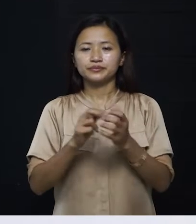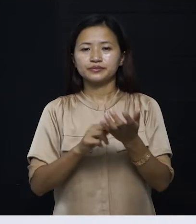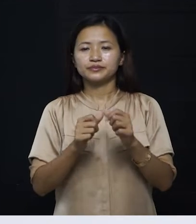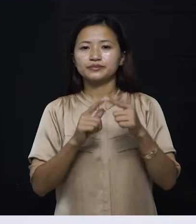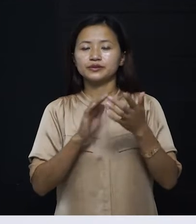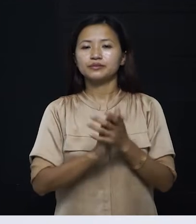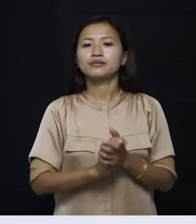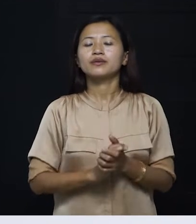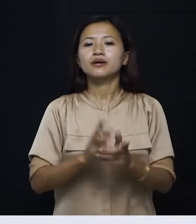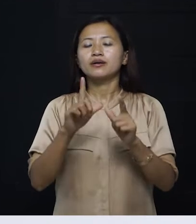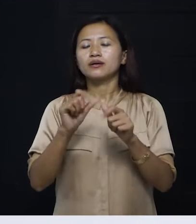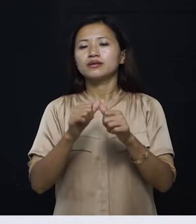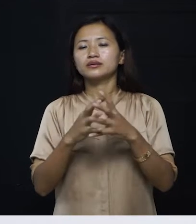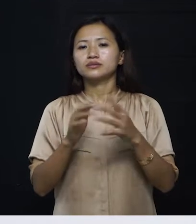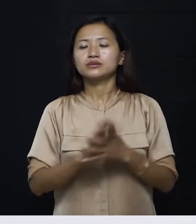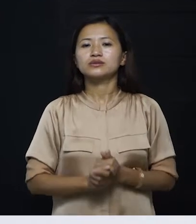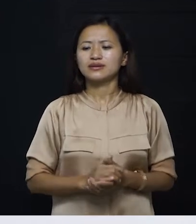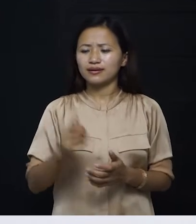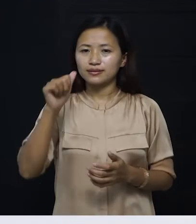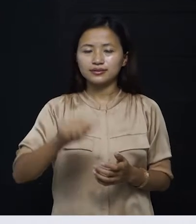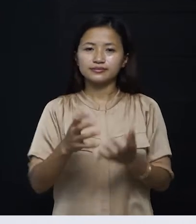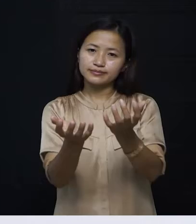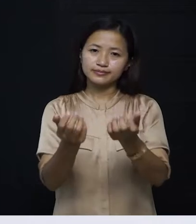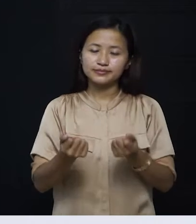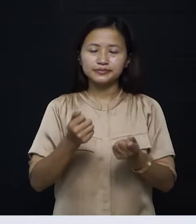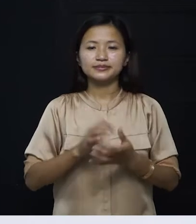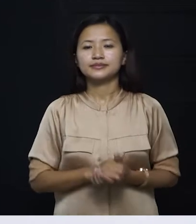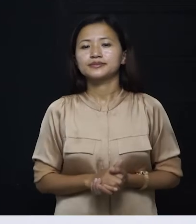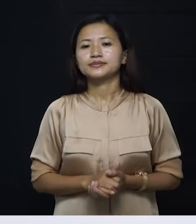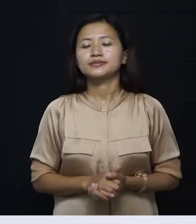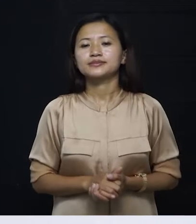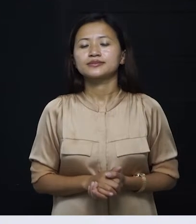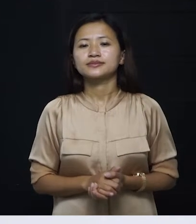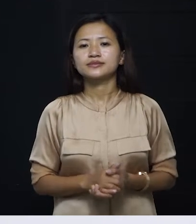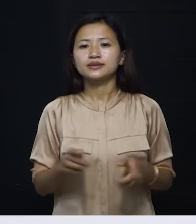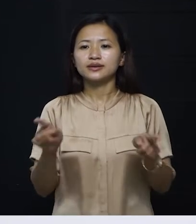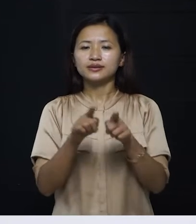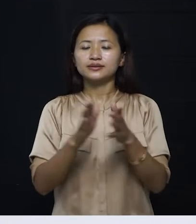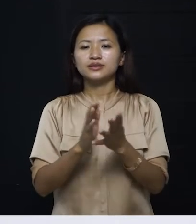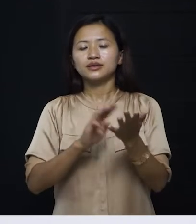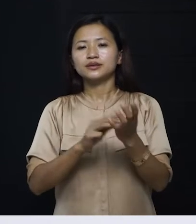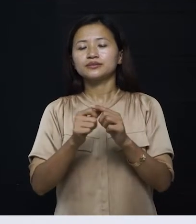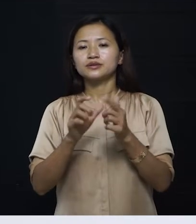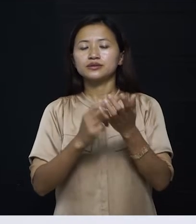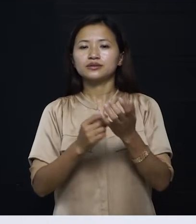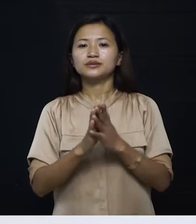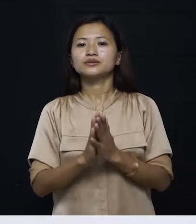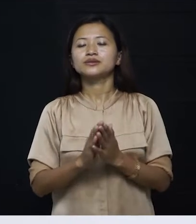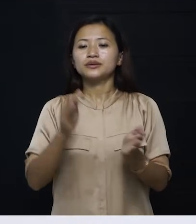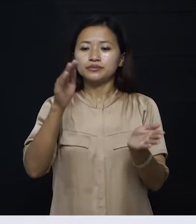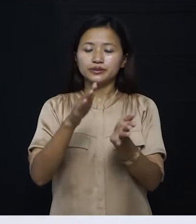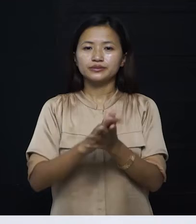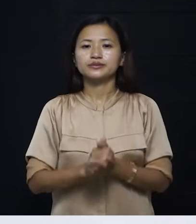So money is anything that is accepted, okay? That is accepted as a medium of exchange.